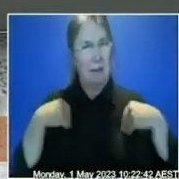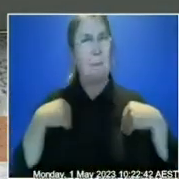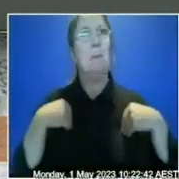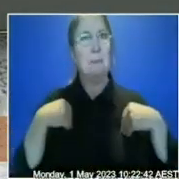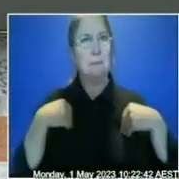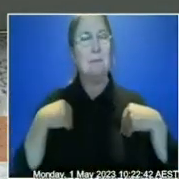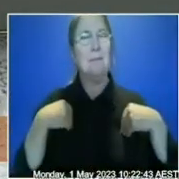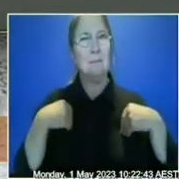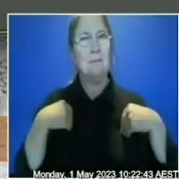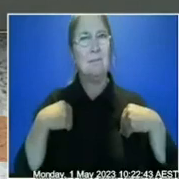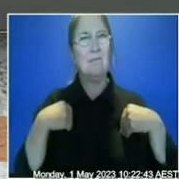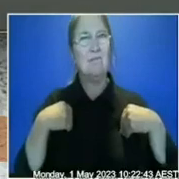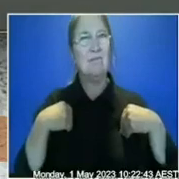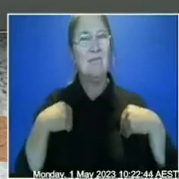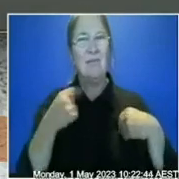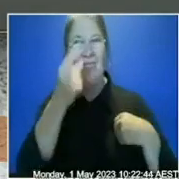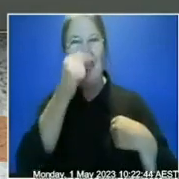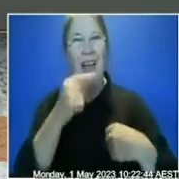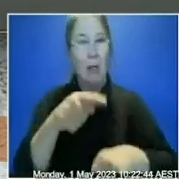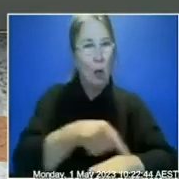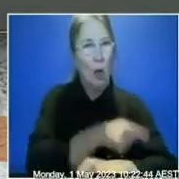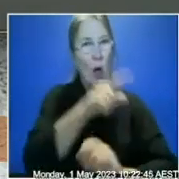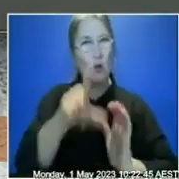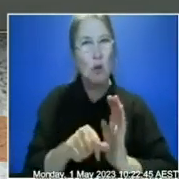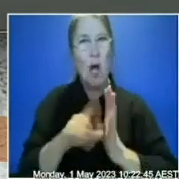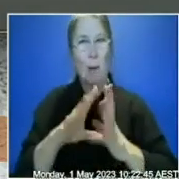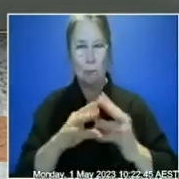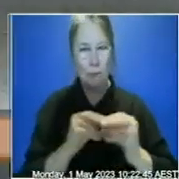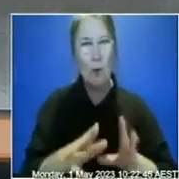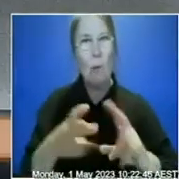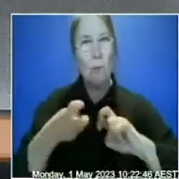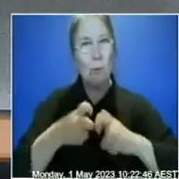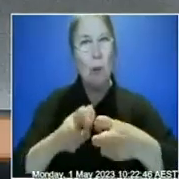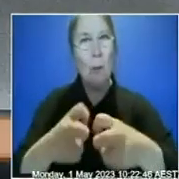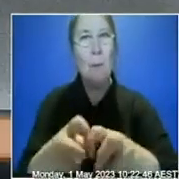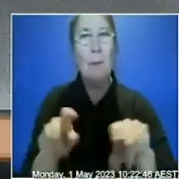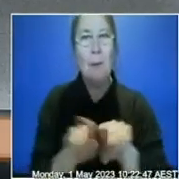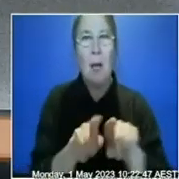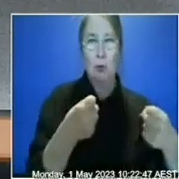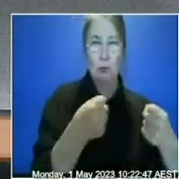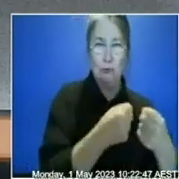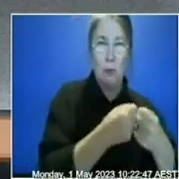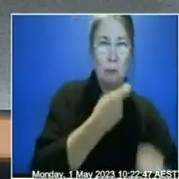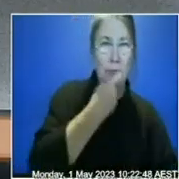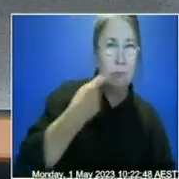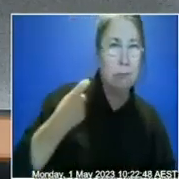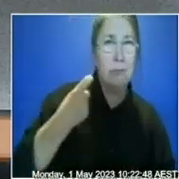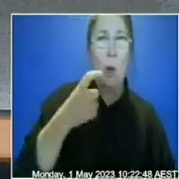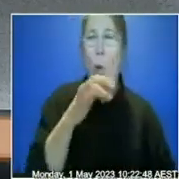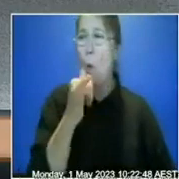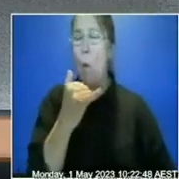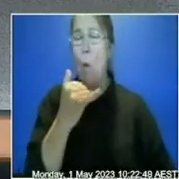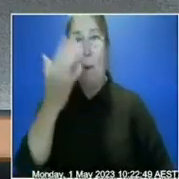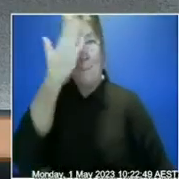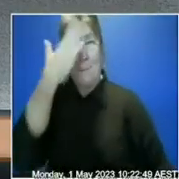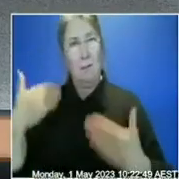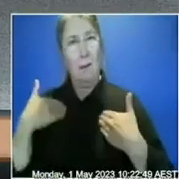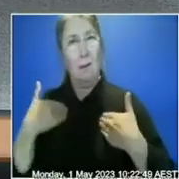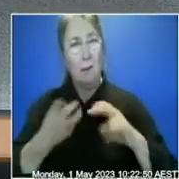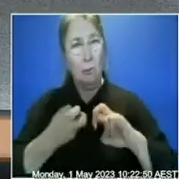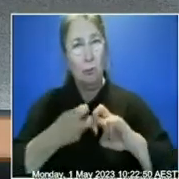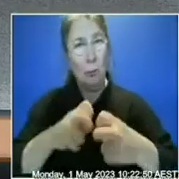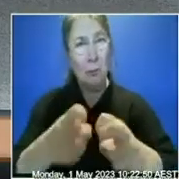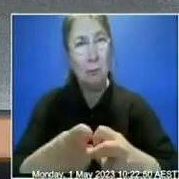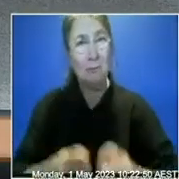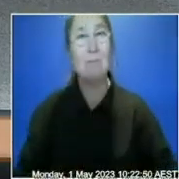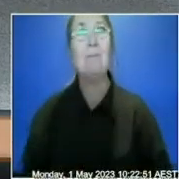It can take some time, once people do access treatment and care, to resolve their challenges. I